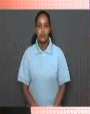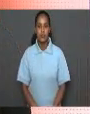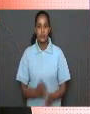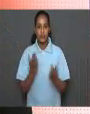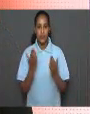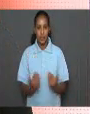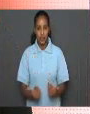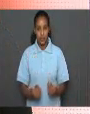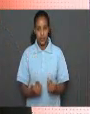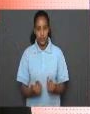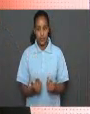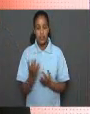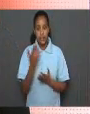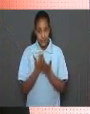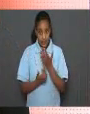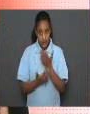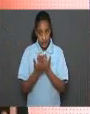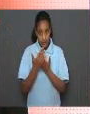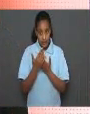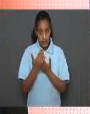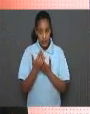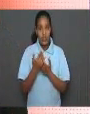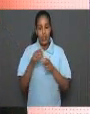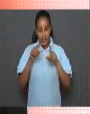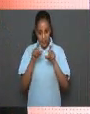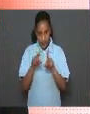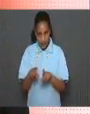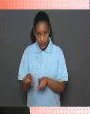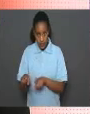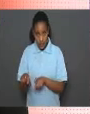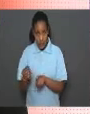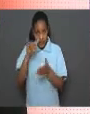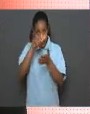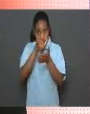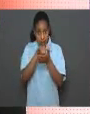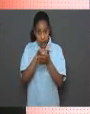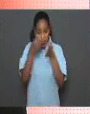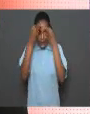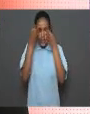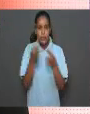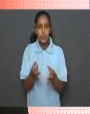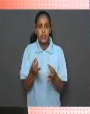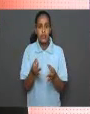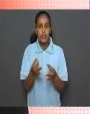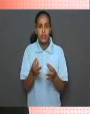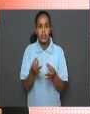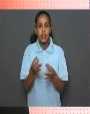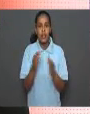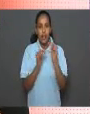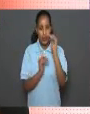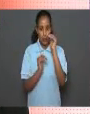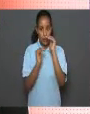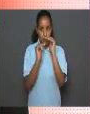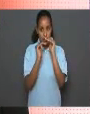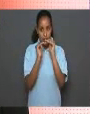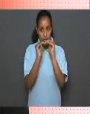Let us now discuss an experiment that determines the